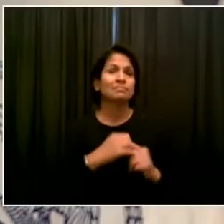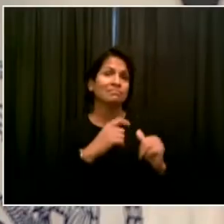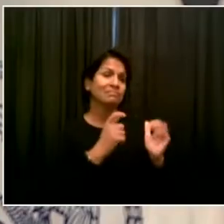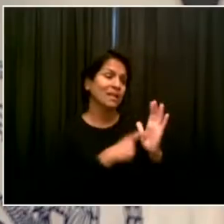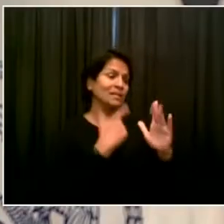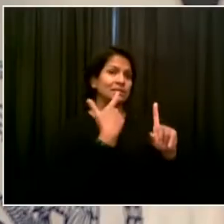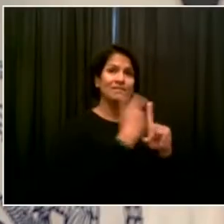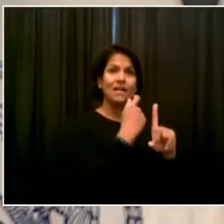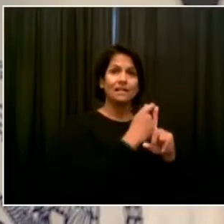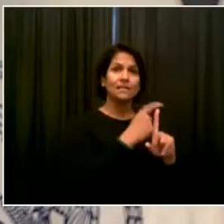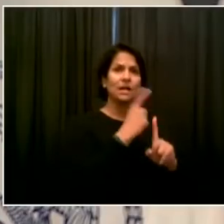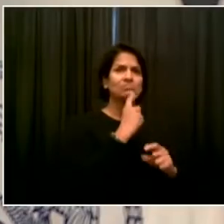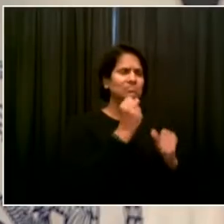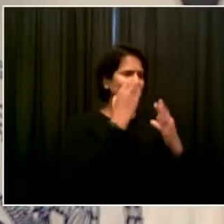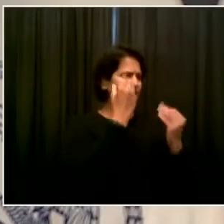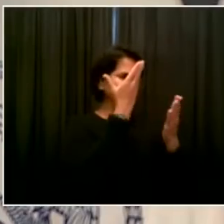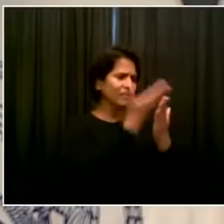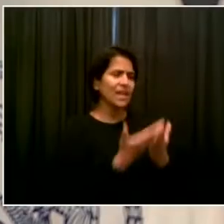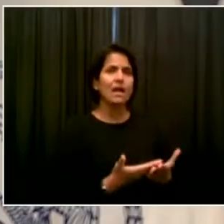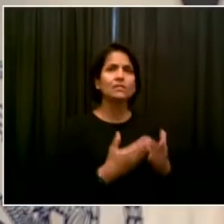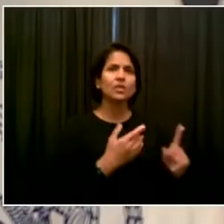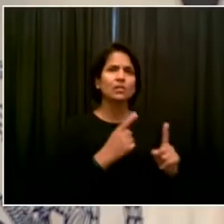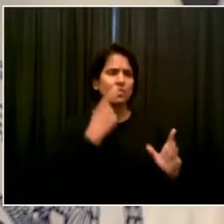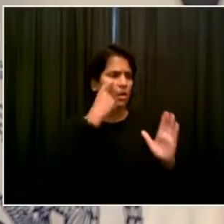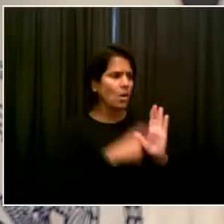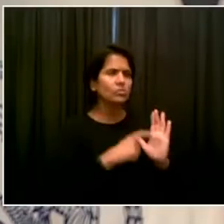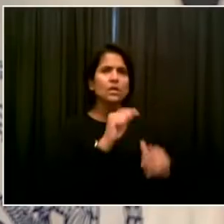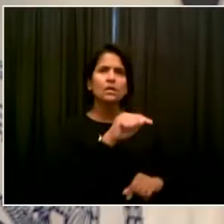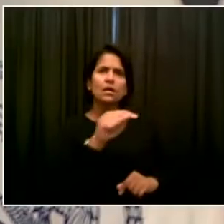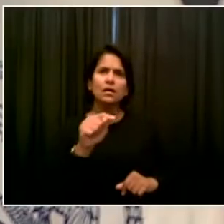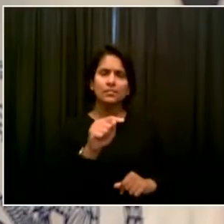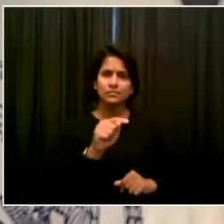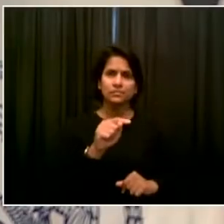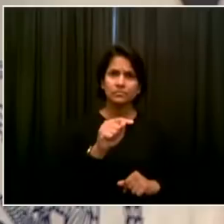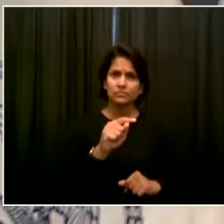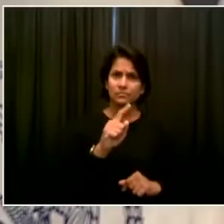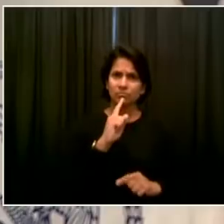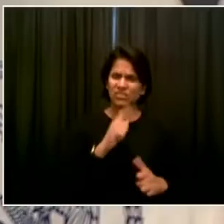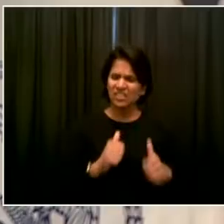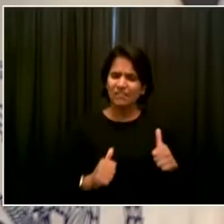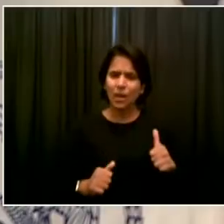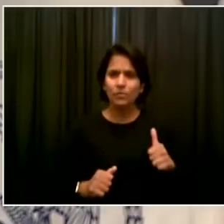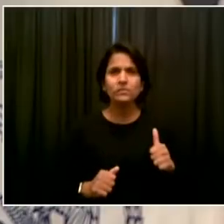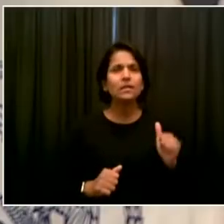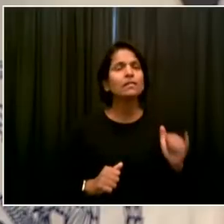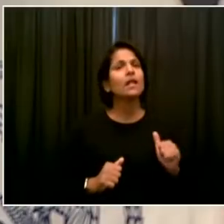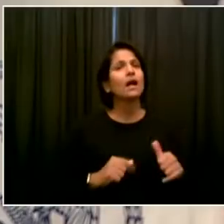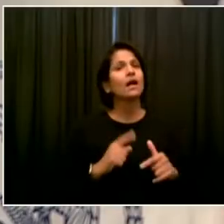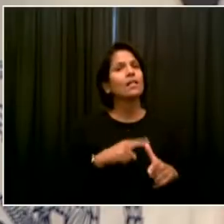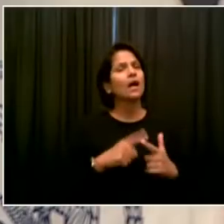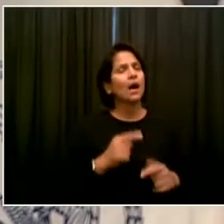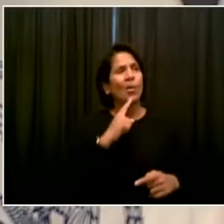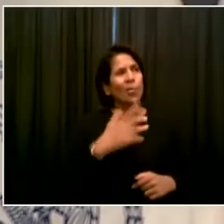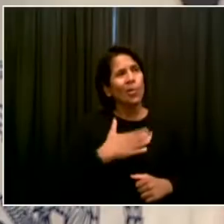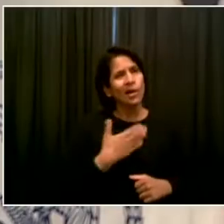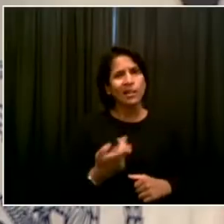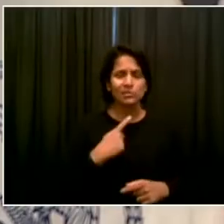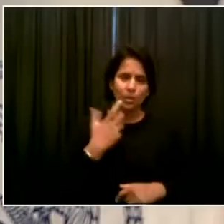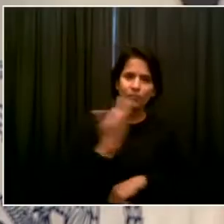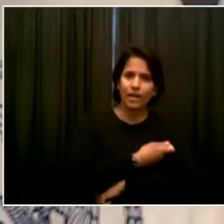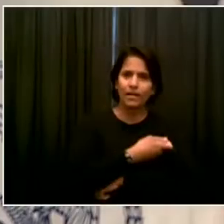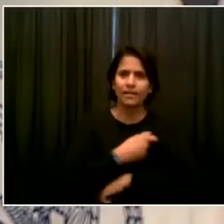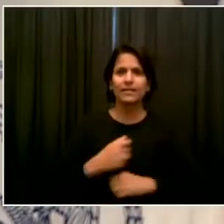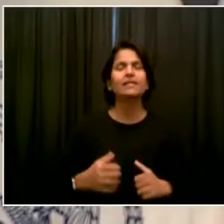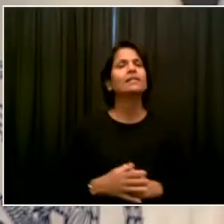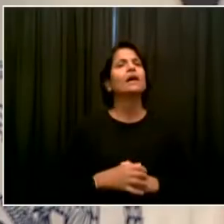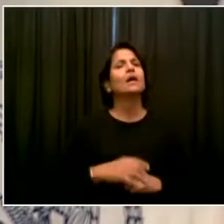had many people had real valid concerns about schools, about hospitals. For a period of days